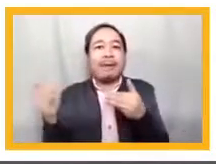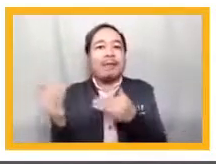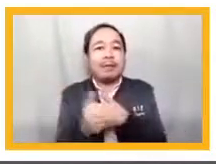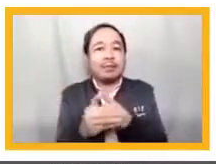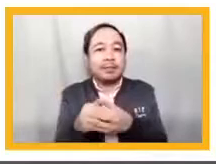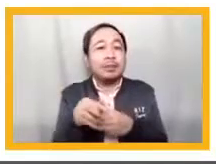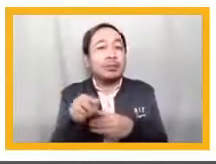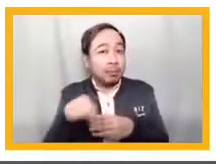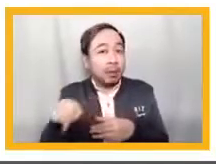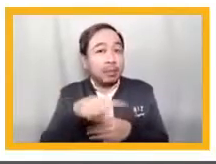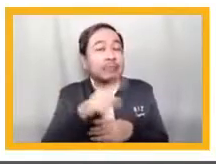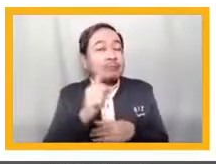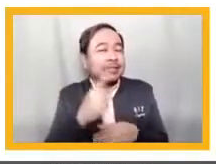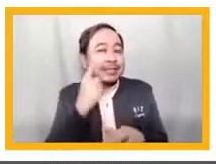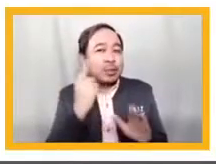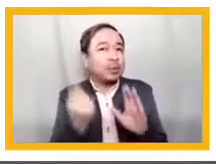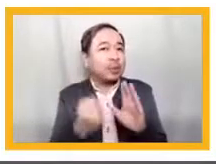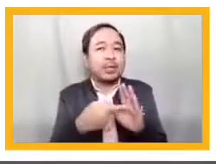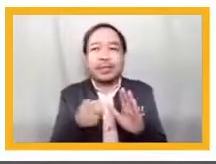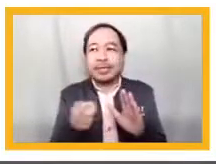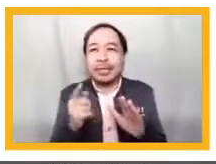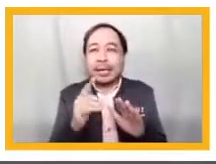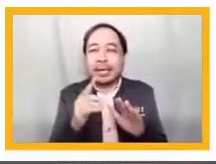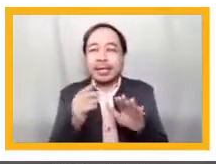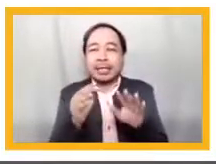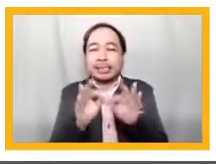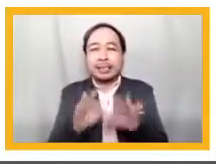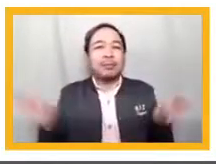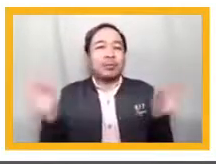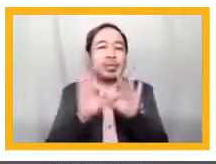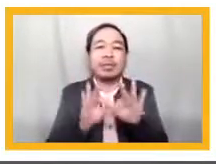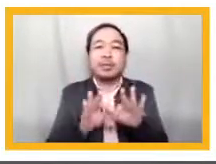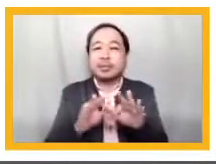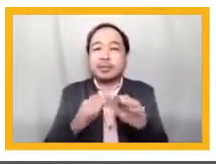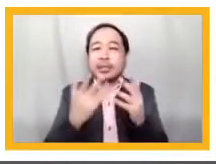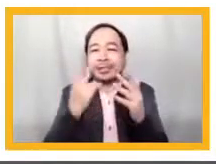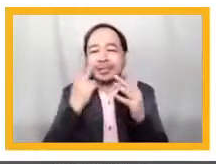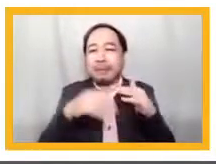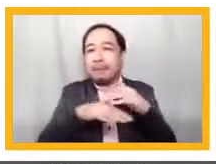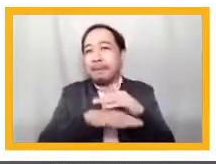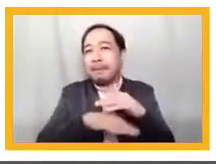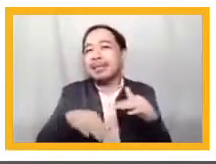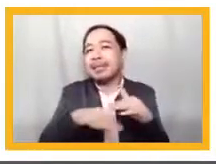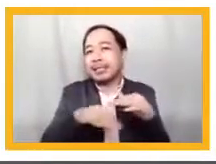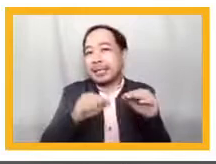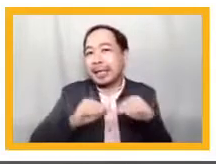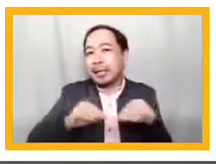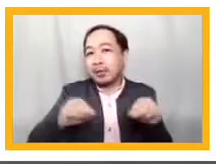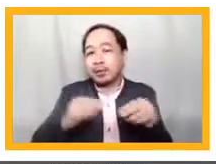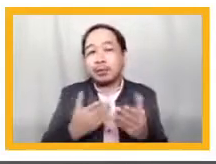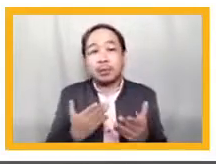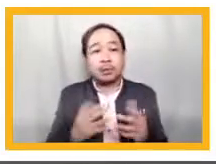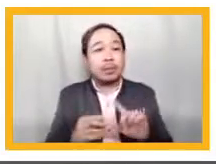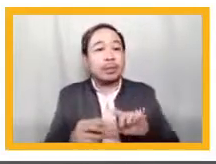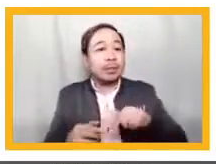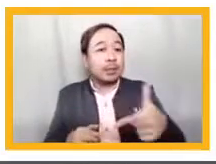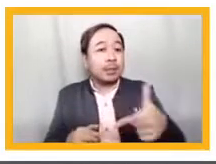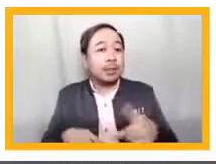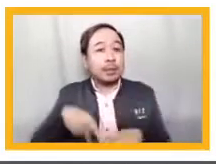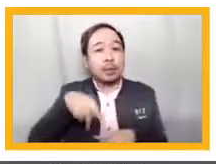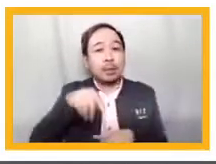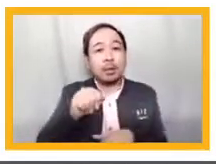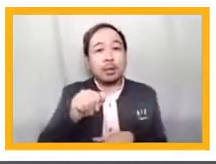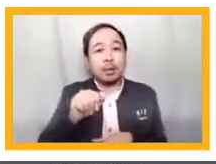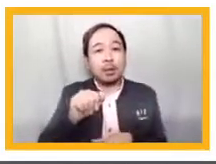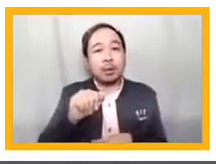of lower education also to drive that. So maybe, Ibu Paulina, you can share what is your ask?